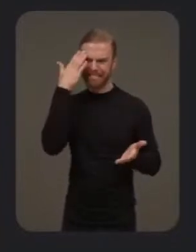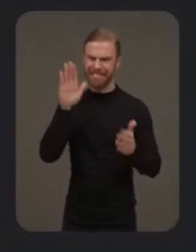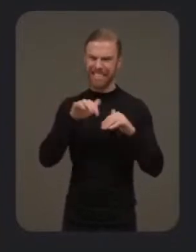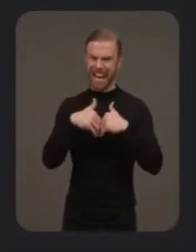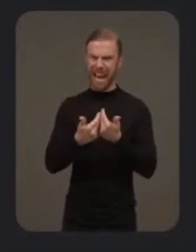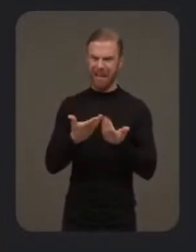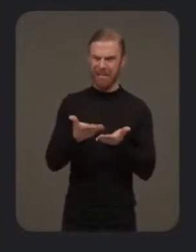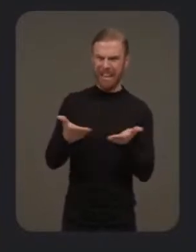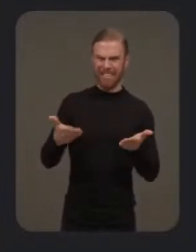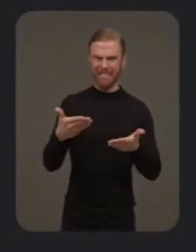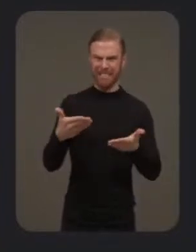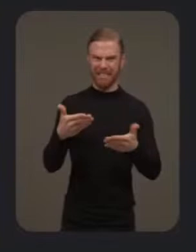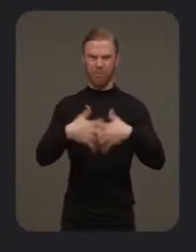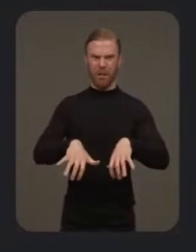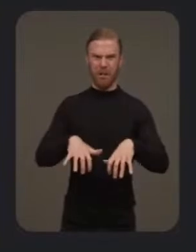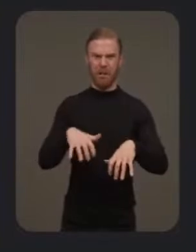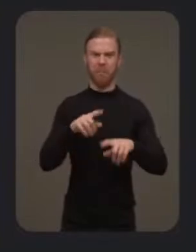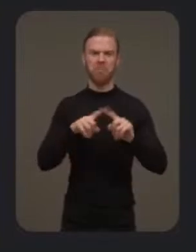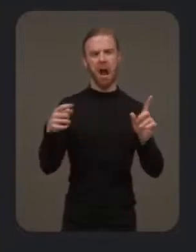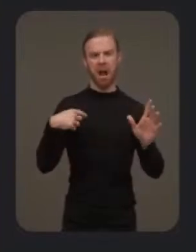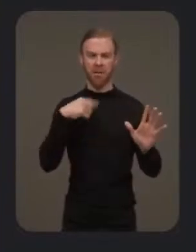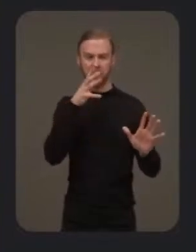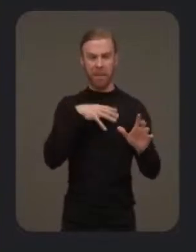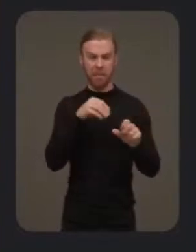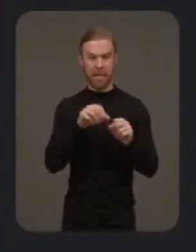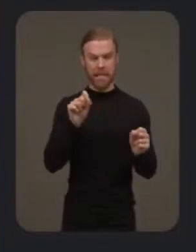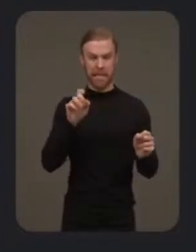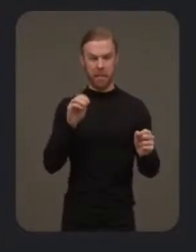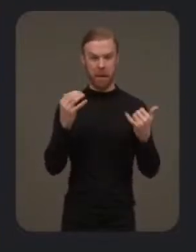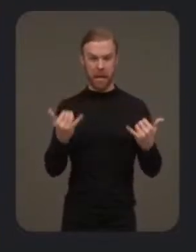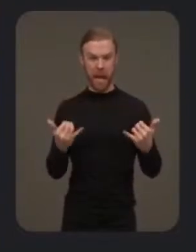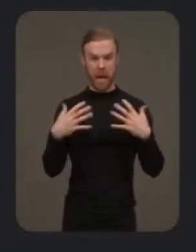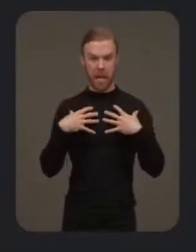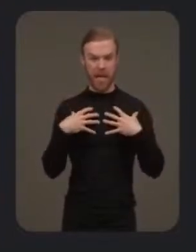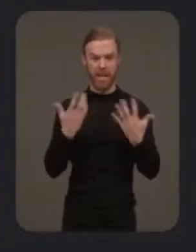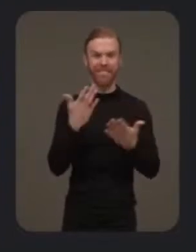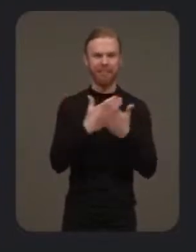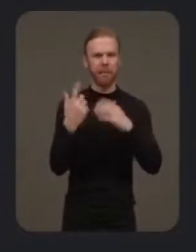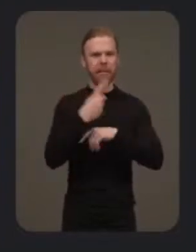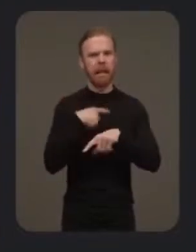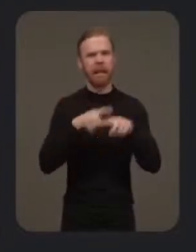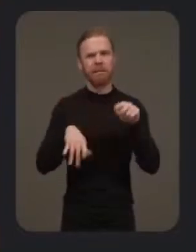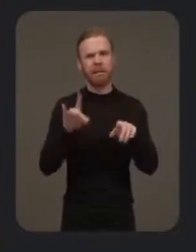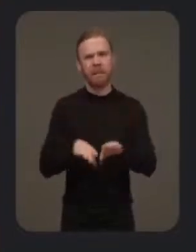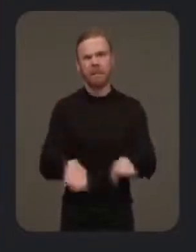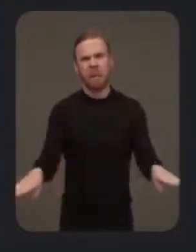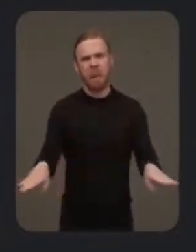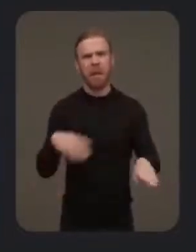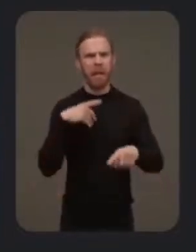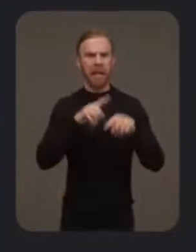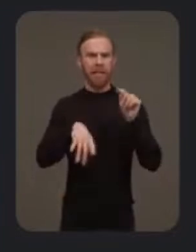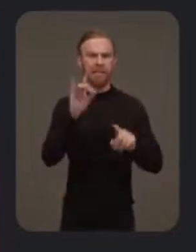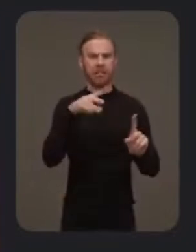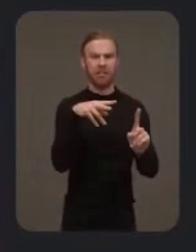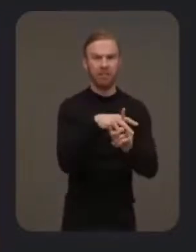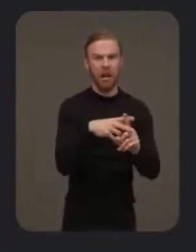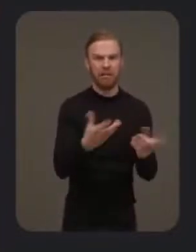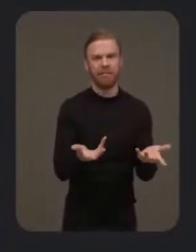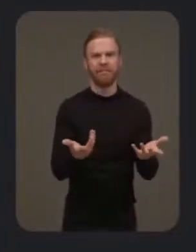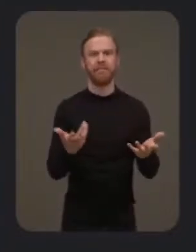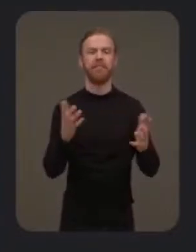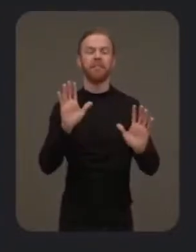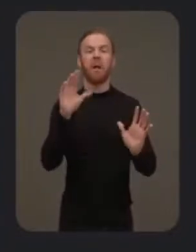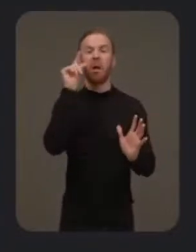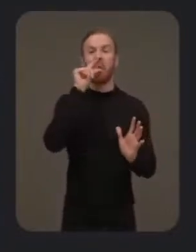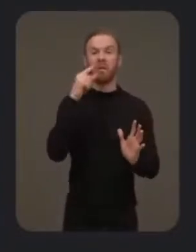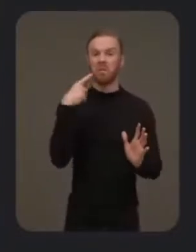work all the time. But I'm a woman in STEM now. Some days I could barely find the floor, let alone a charger for something. So when the Google folks said something about